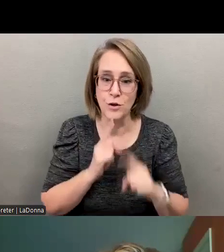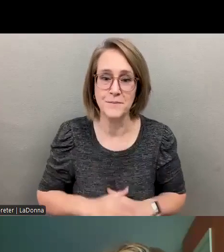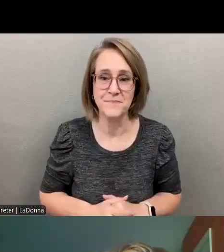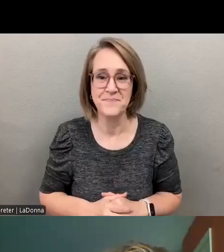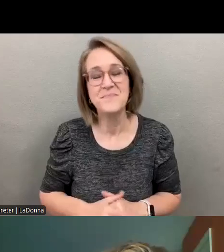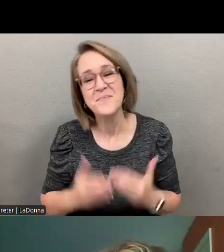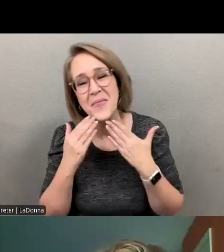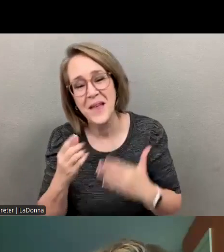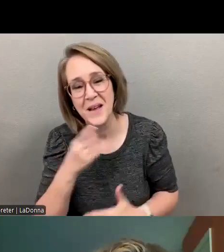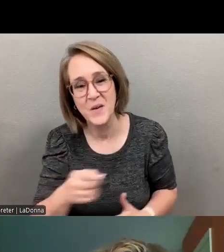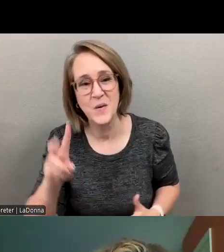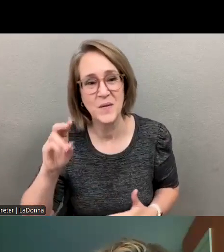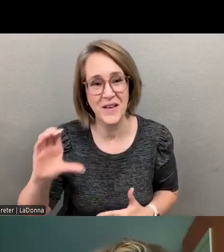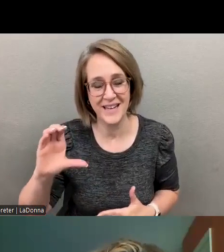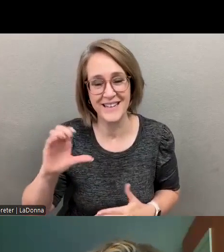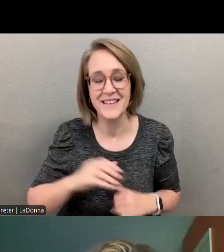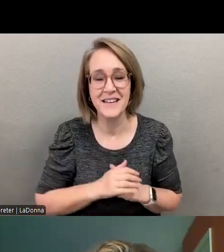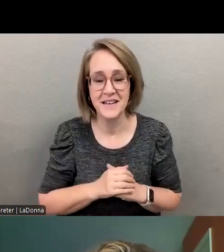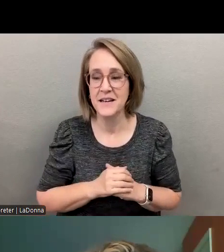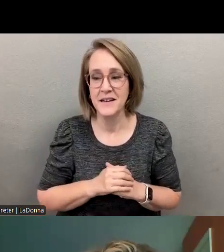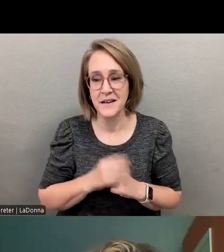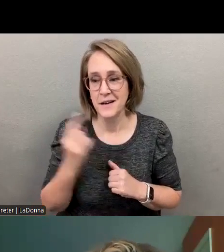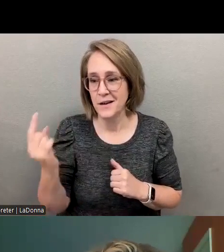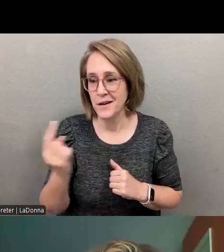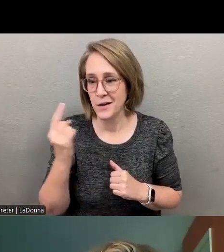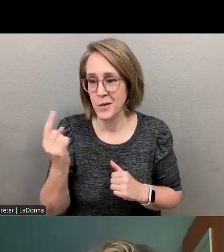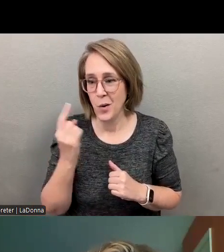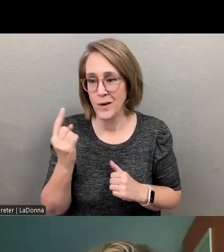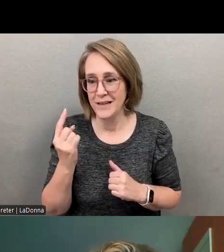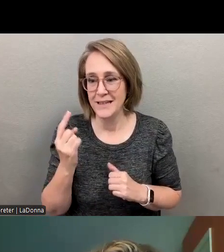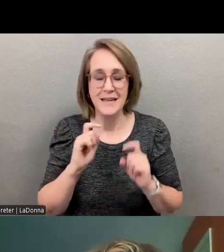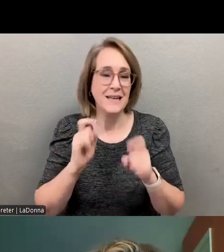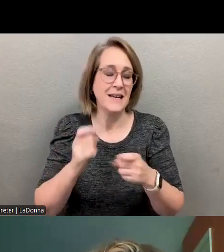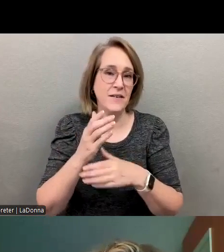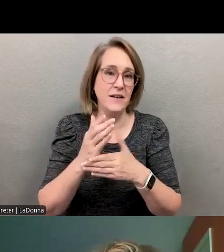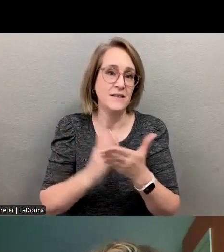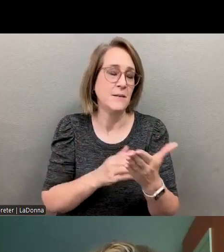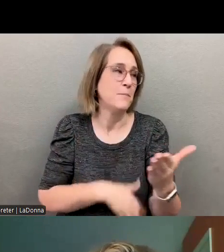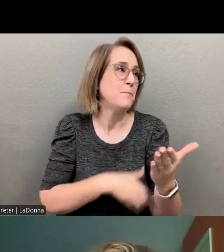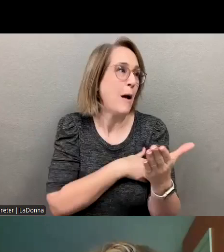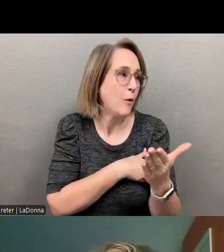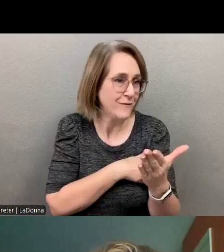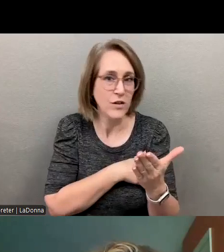Victor, thank you so much. You always give such powerful